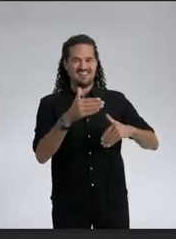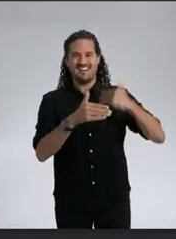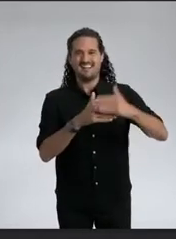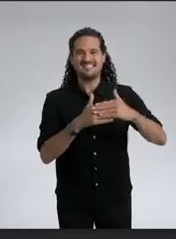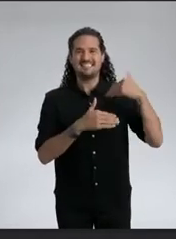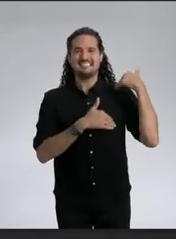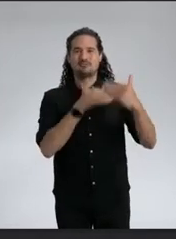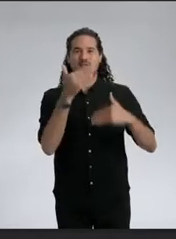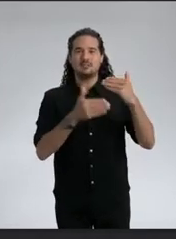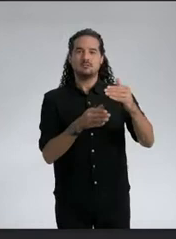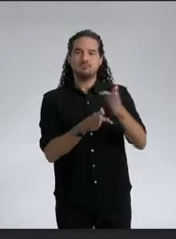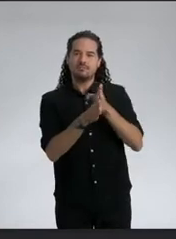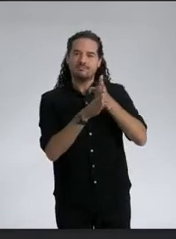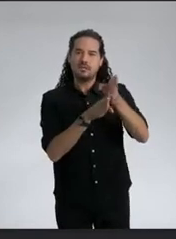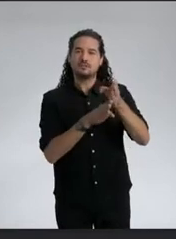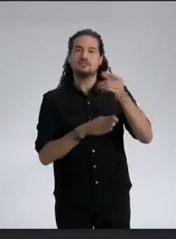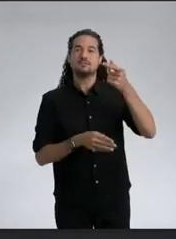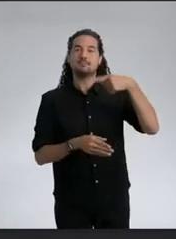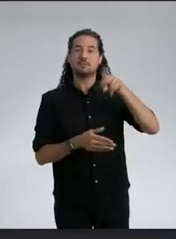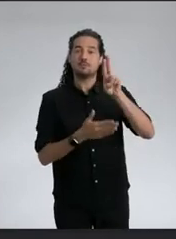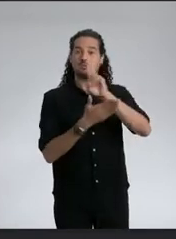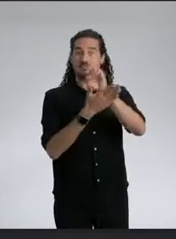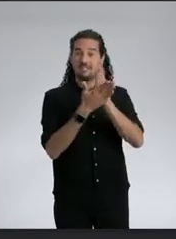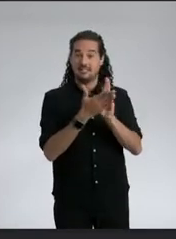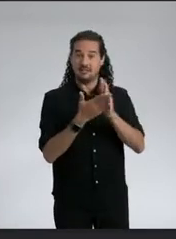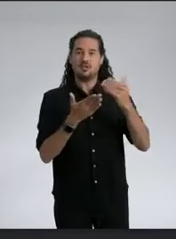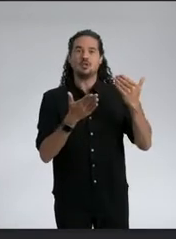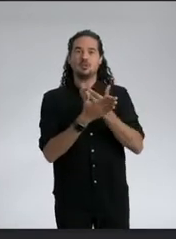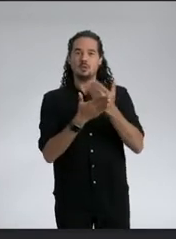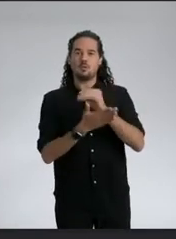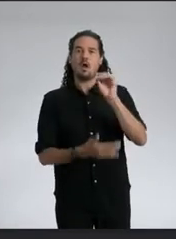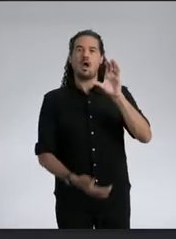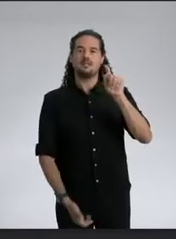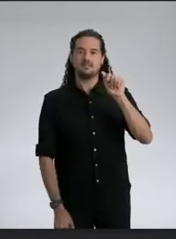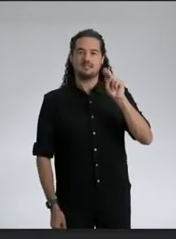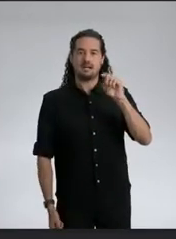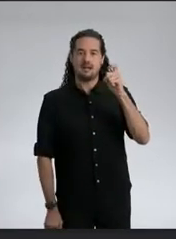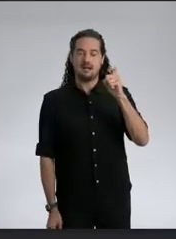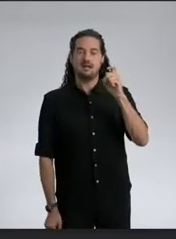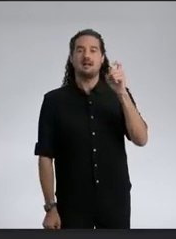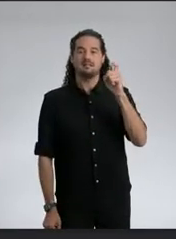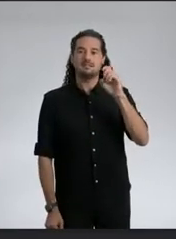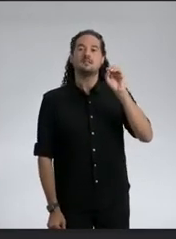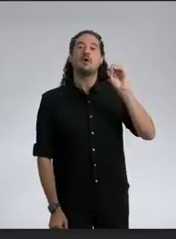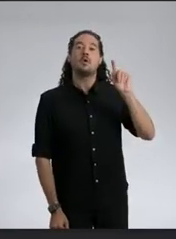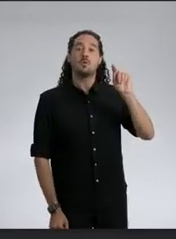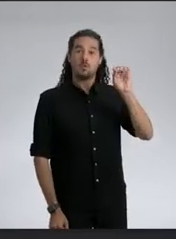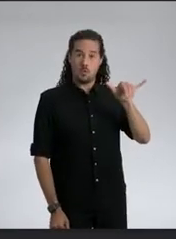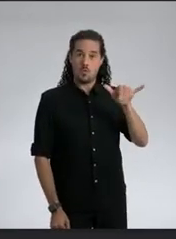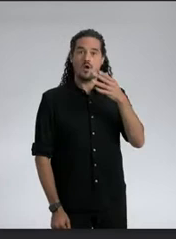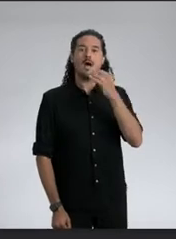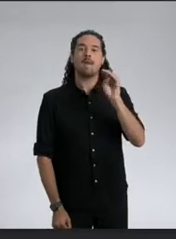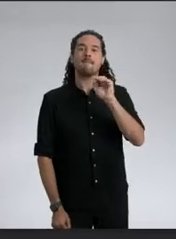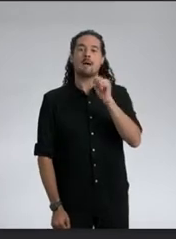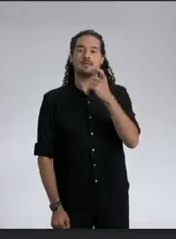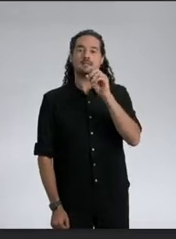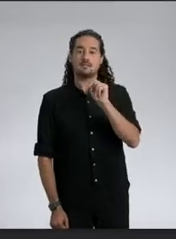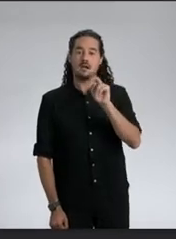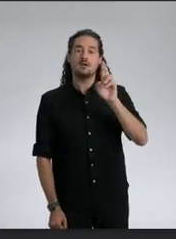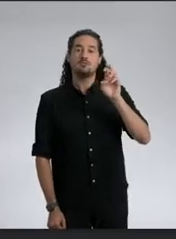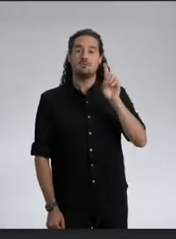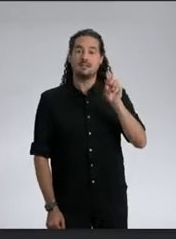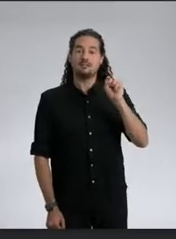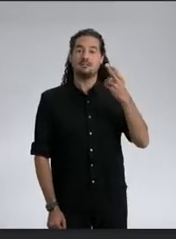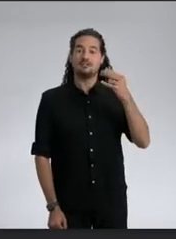renders, like the all-new Octane X from Otoy and Maxon's Redshift render in Cinema 4D, now running